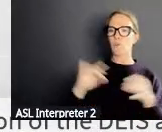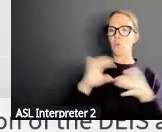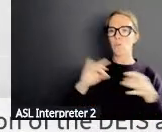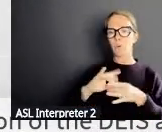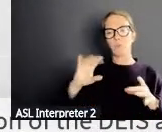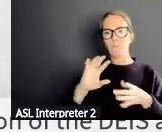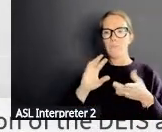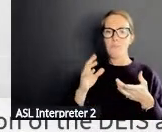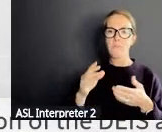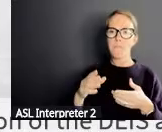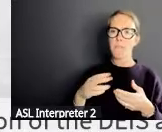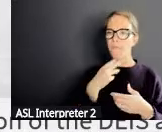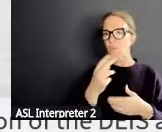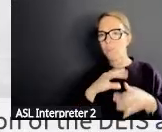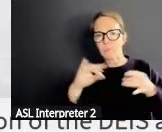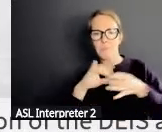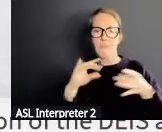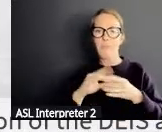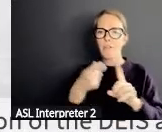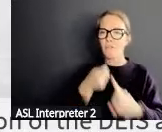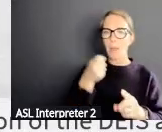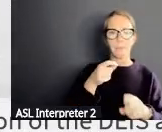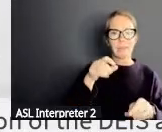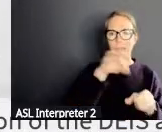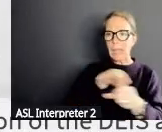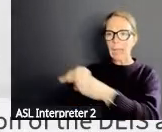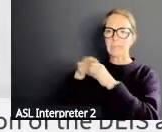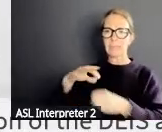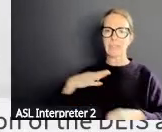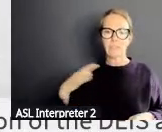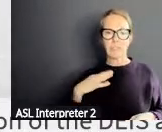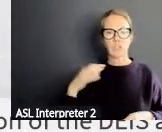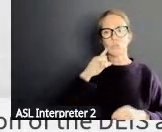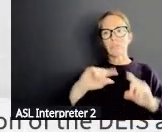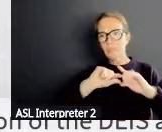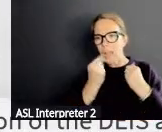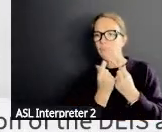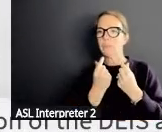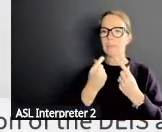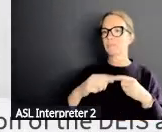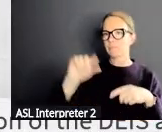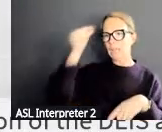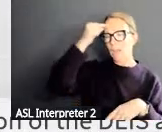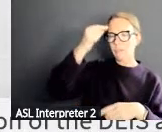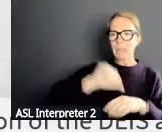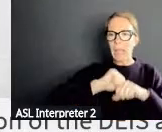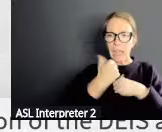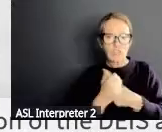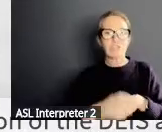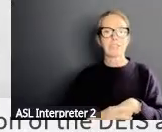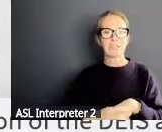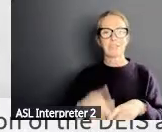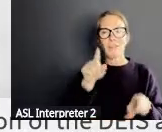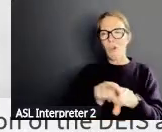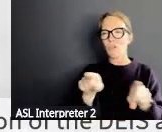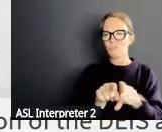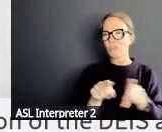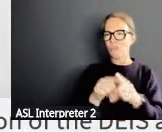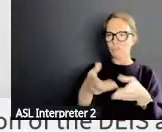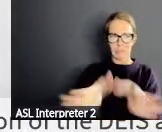scope of work from elected officials, government agencies, representatives of the local community board, and the